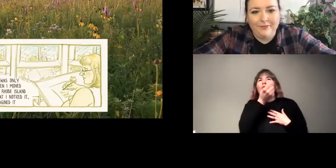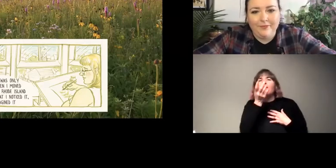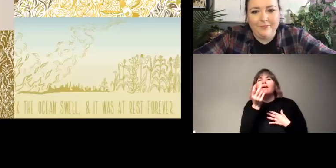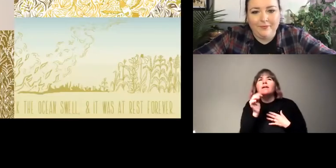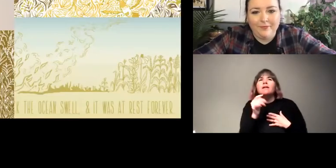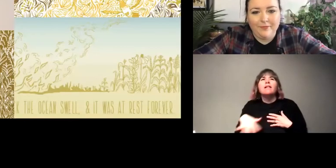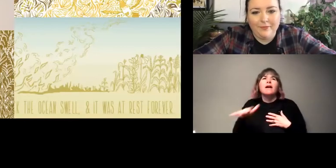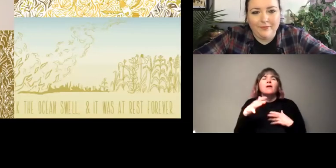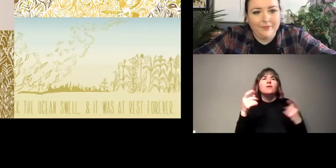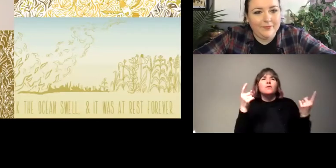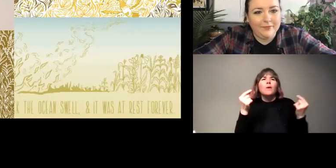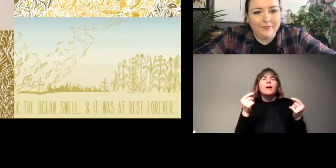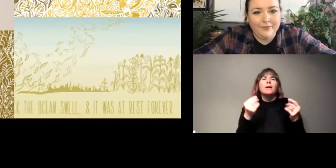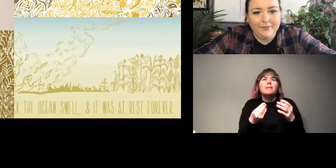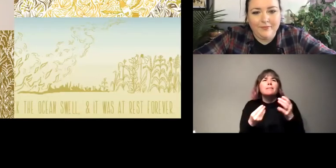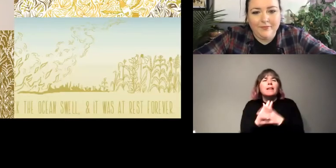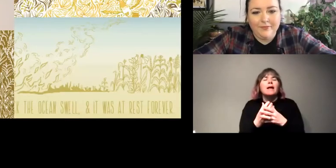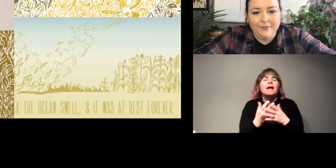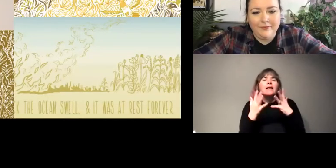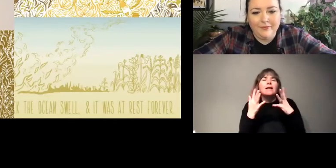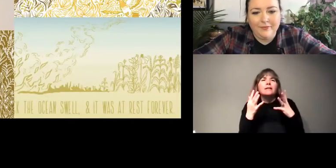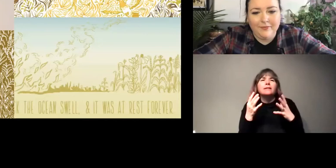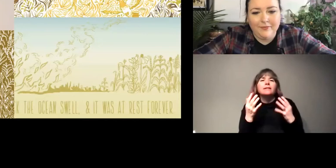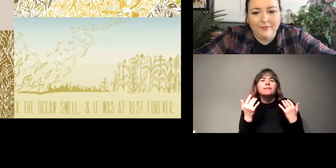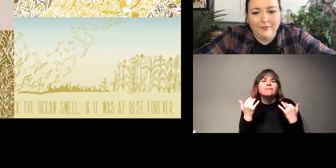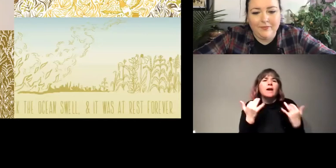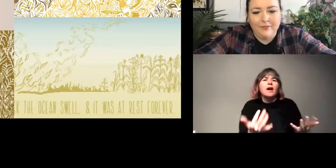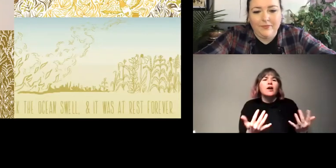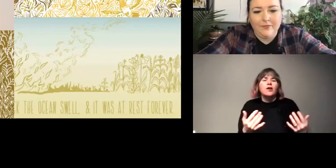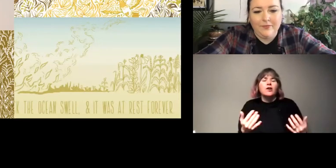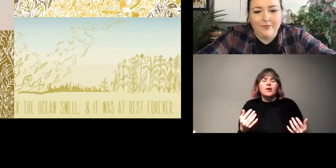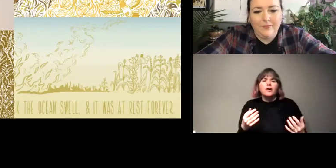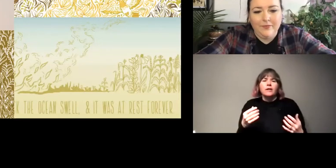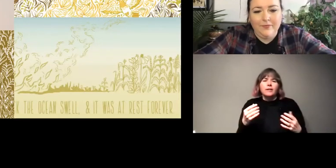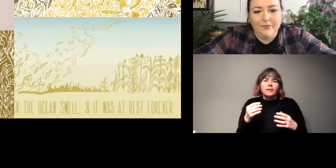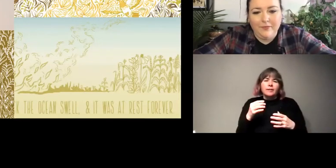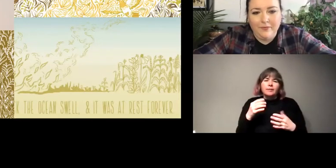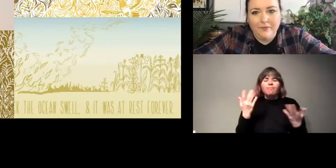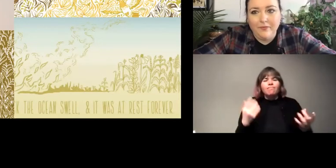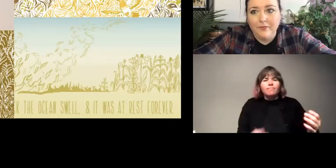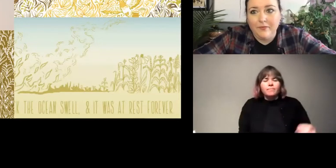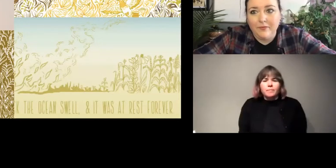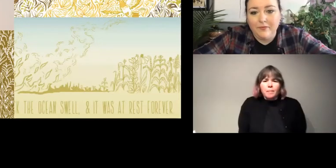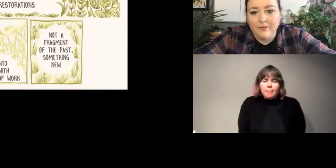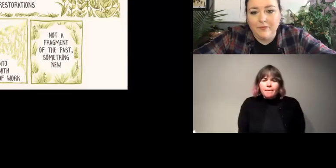and all these plants and fire. And